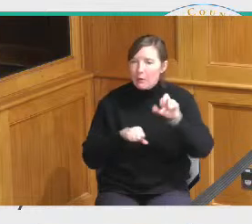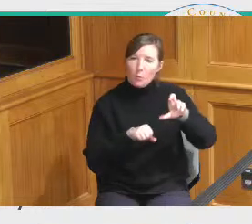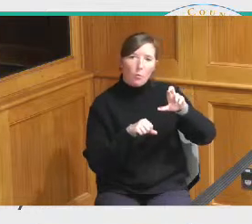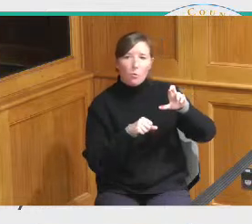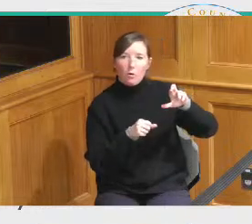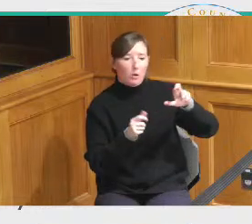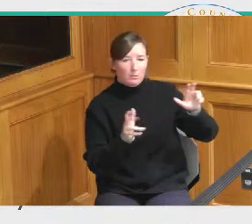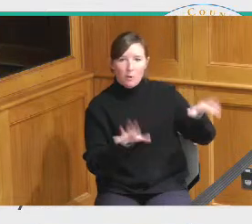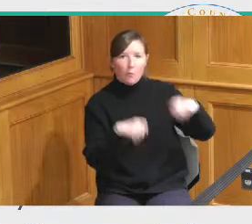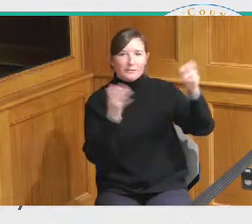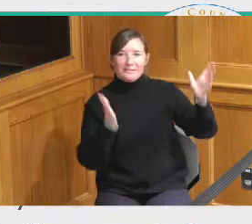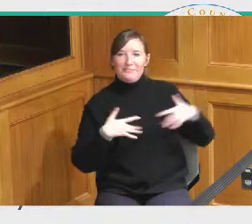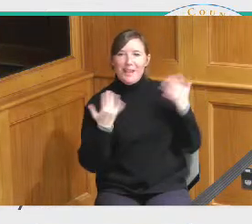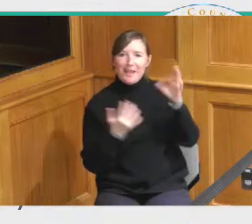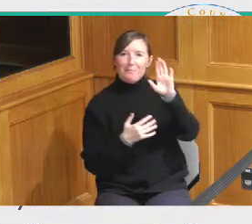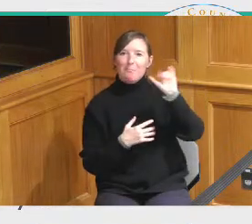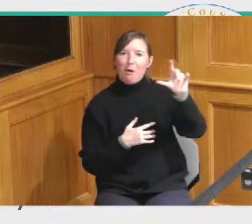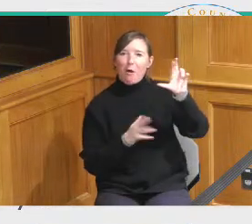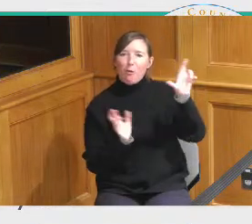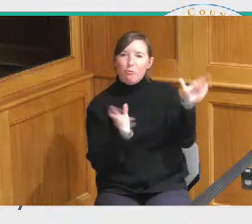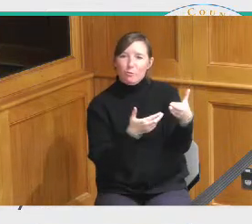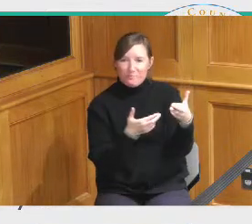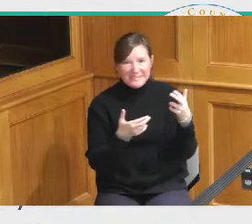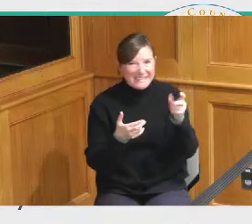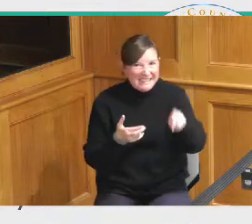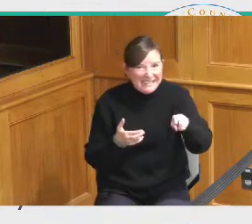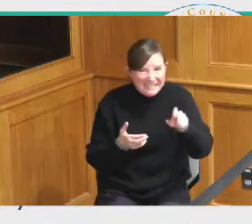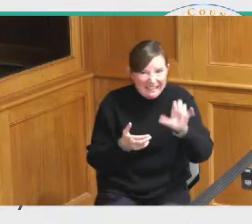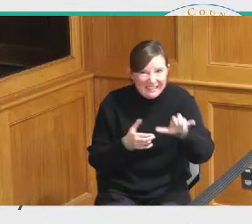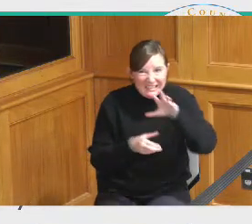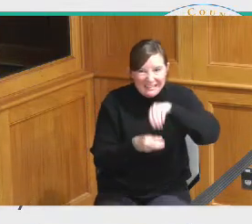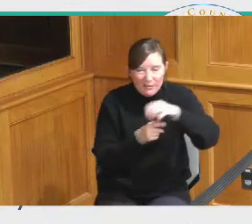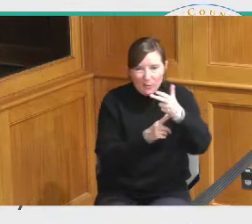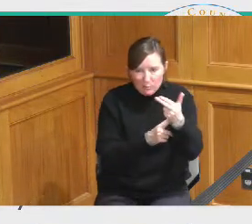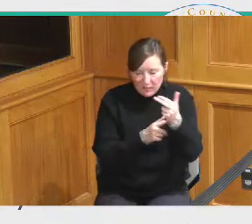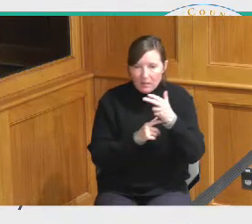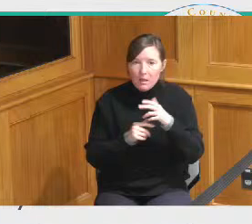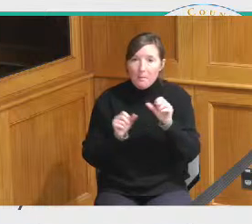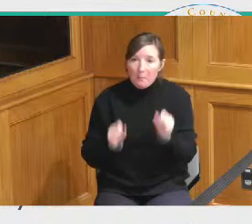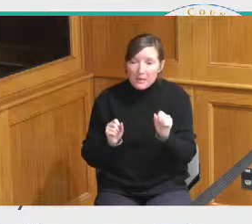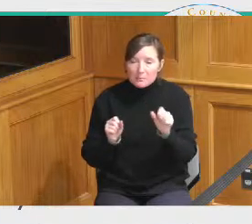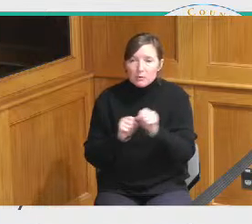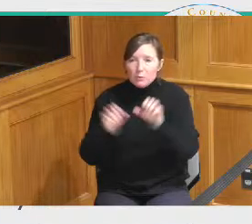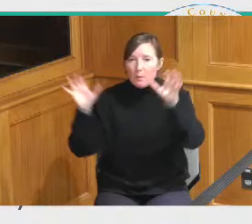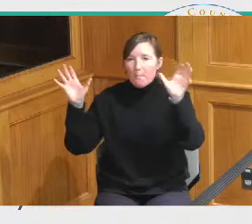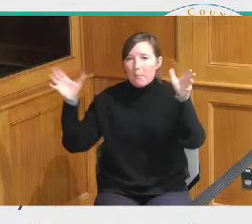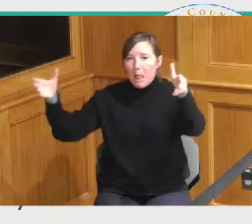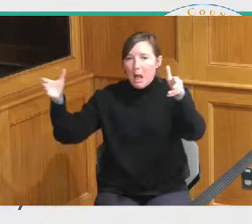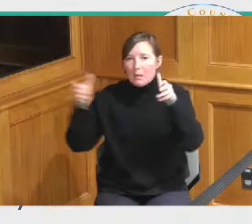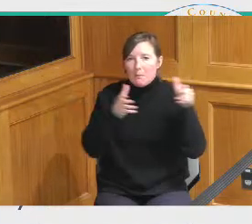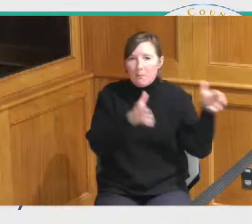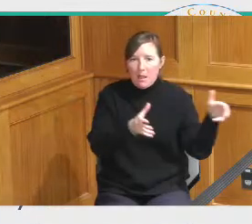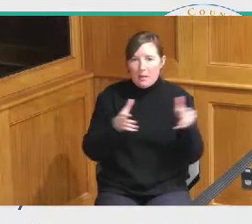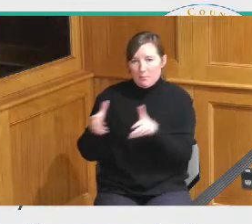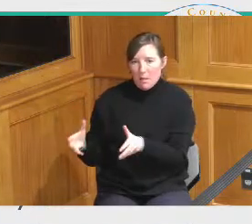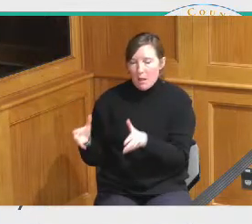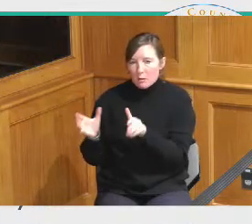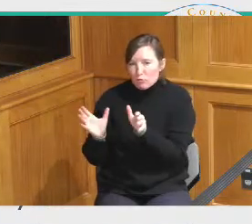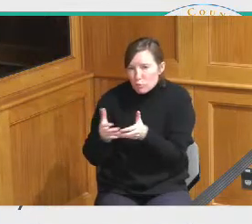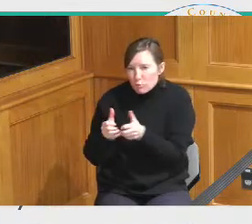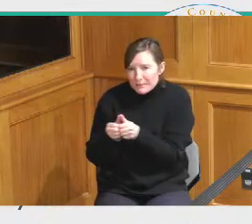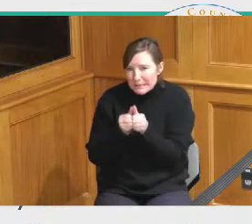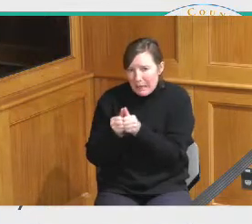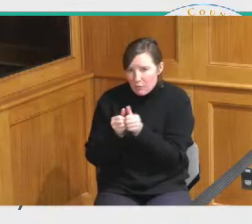the commitment to hold room blocks available for conventions, et cetera. So there's some things that the public asks for from a